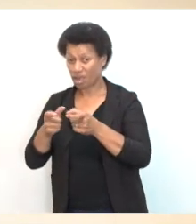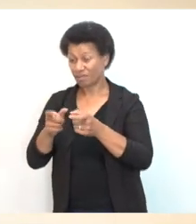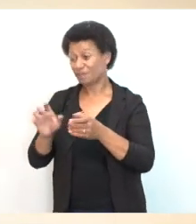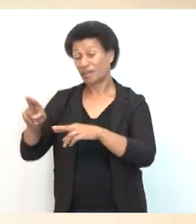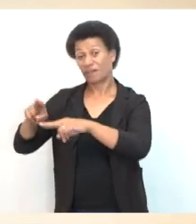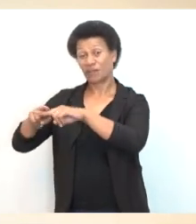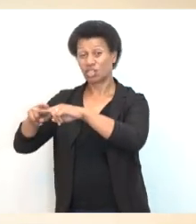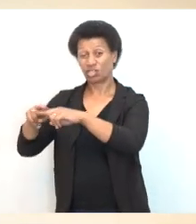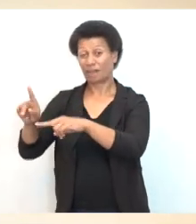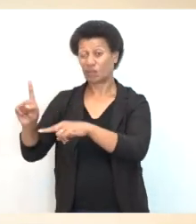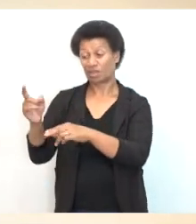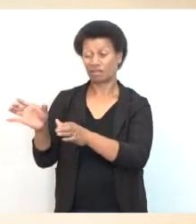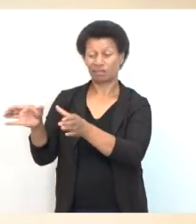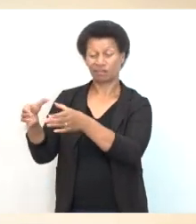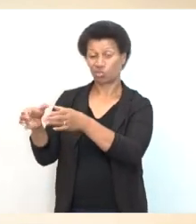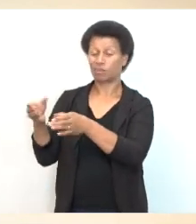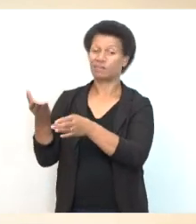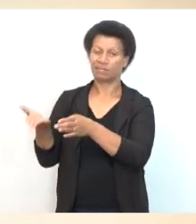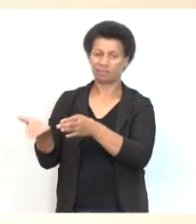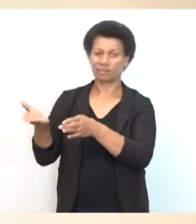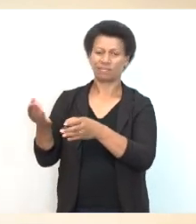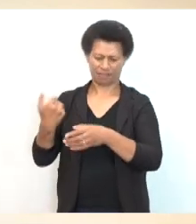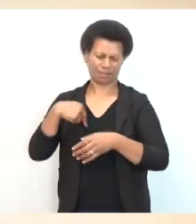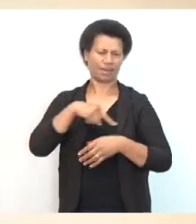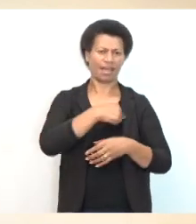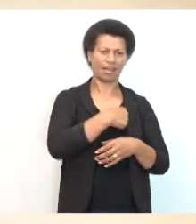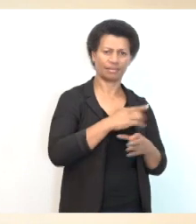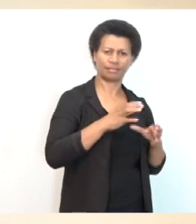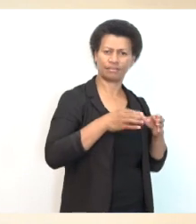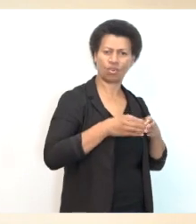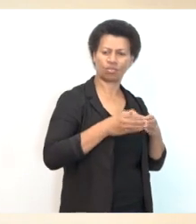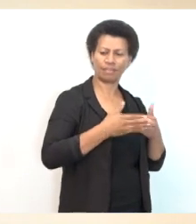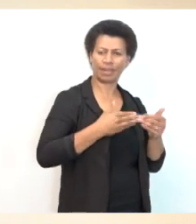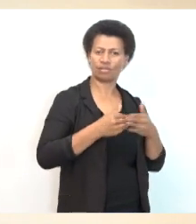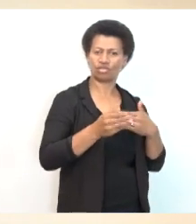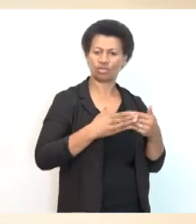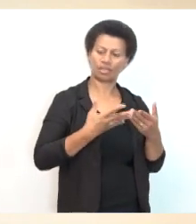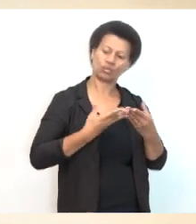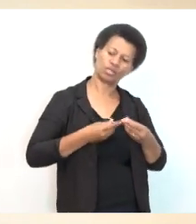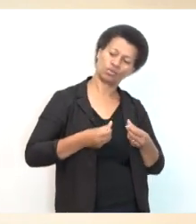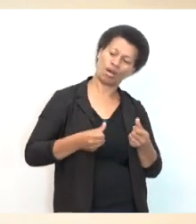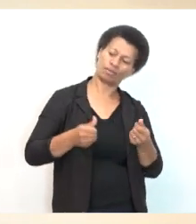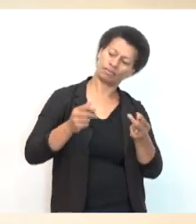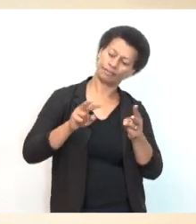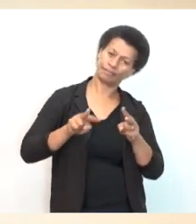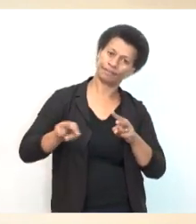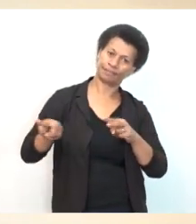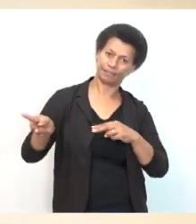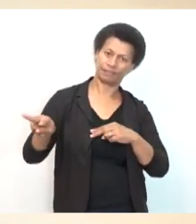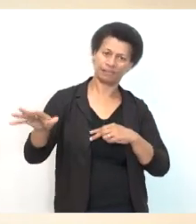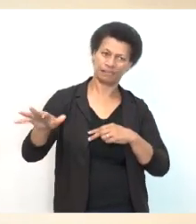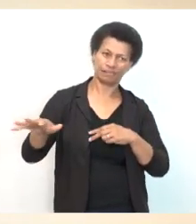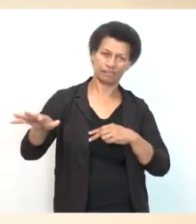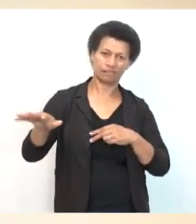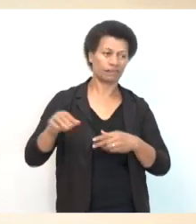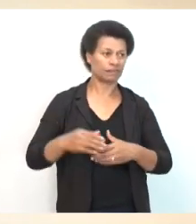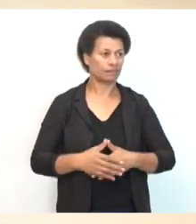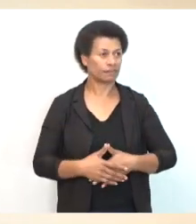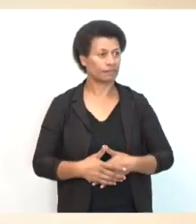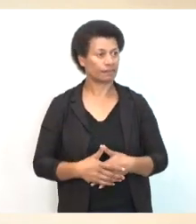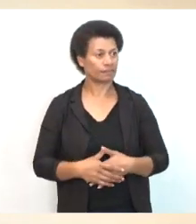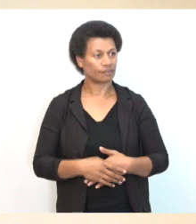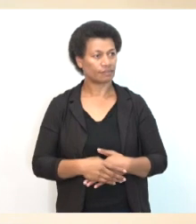Next question. So Elaitia from Fiji Live, is this going to be a back and forth between he said, she said,